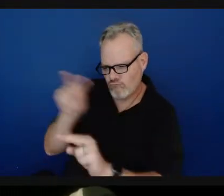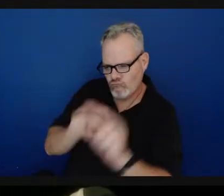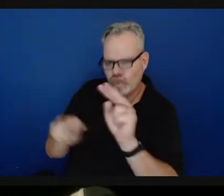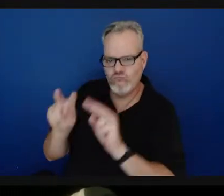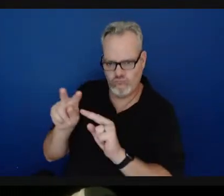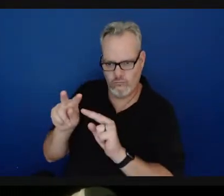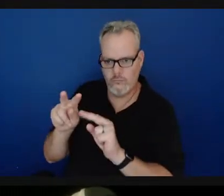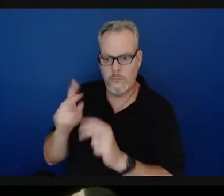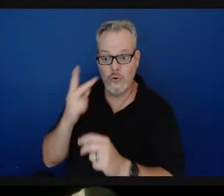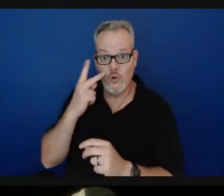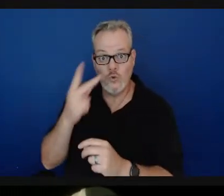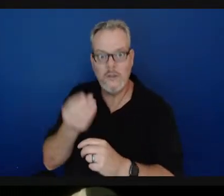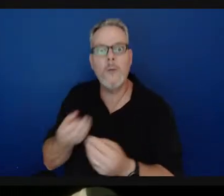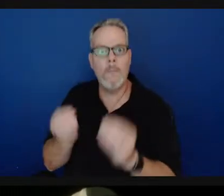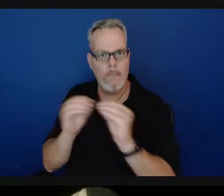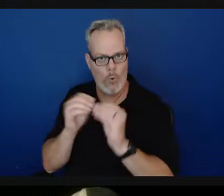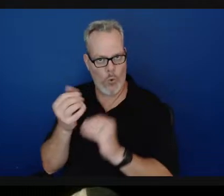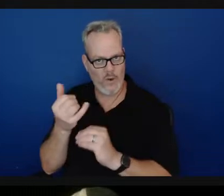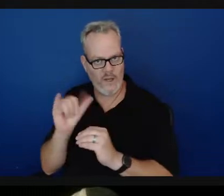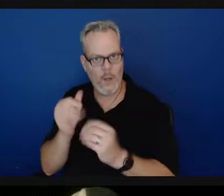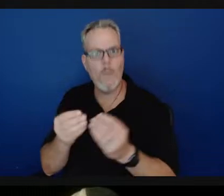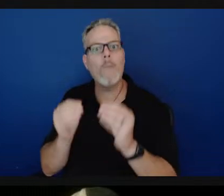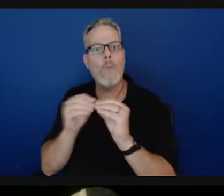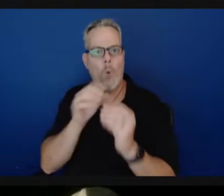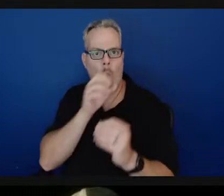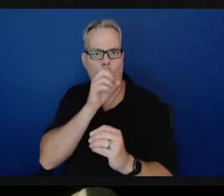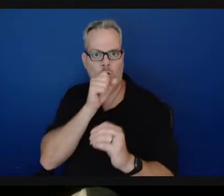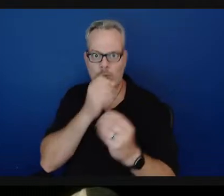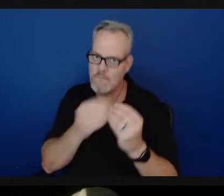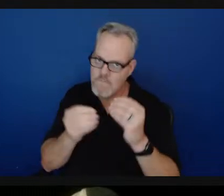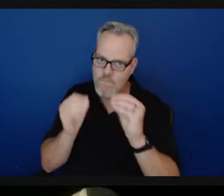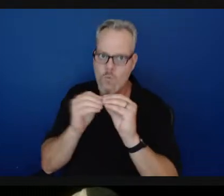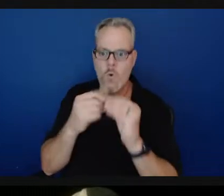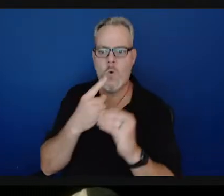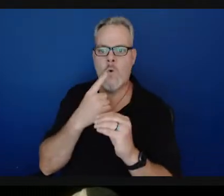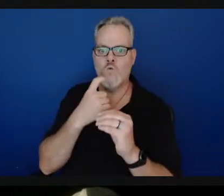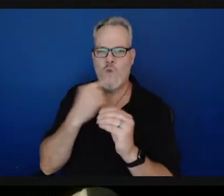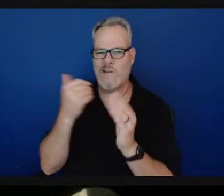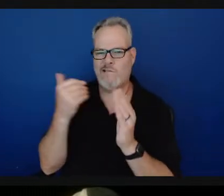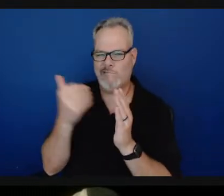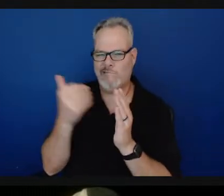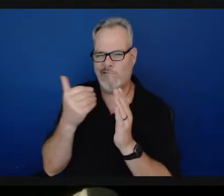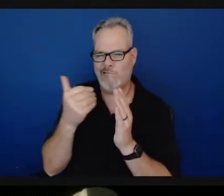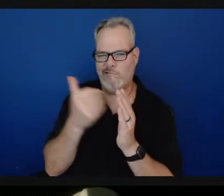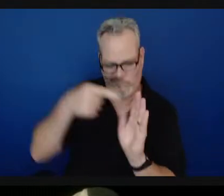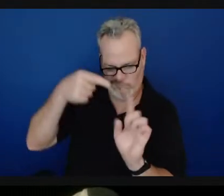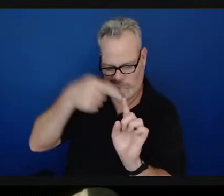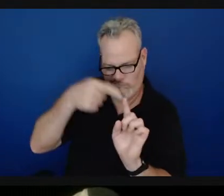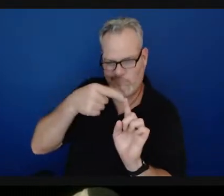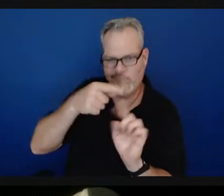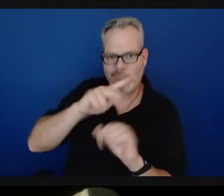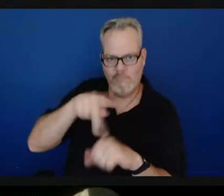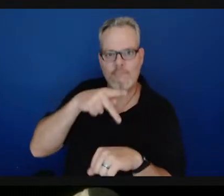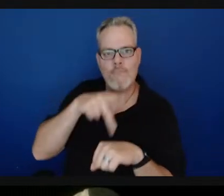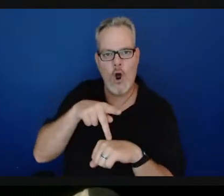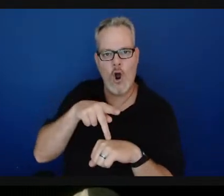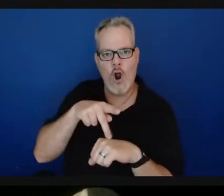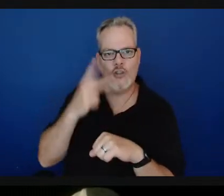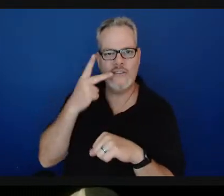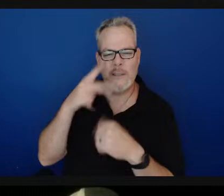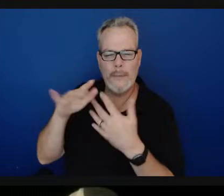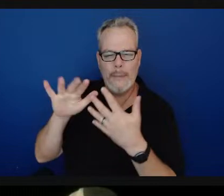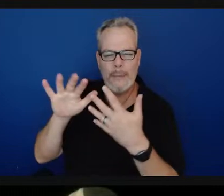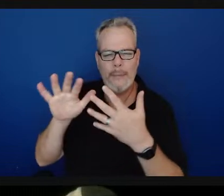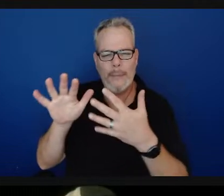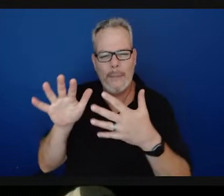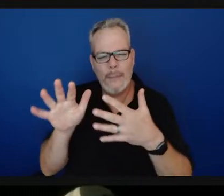and certainly more of these oranges and reds, especially in nearby areas to the national park, where this wind is wafting and blowing